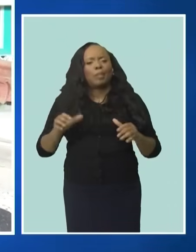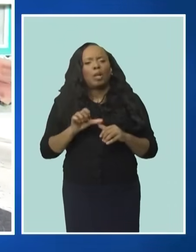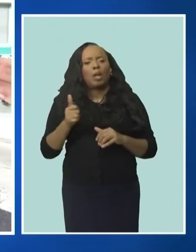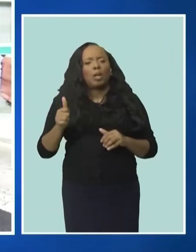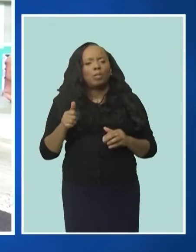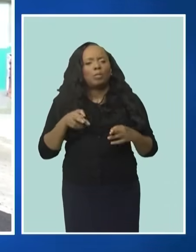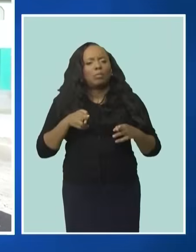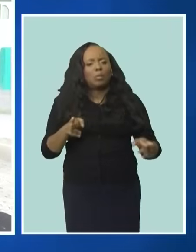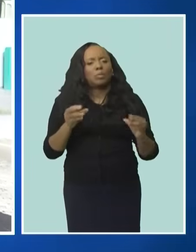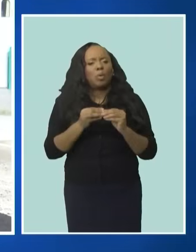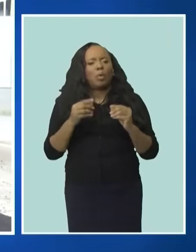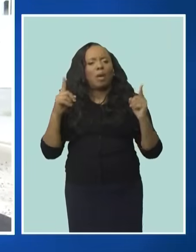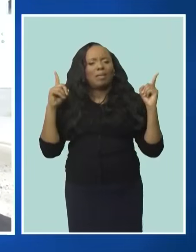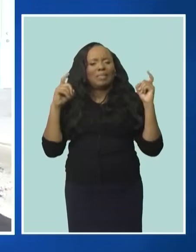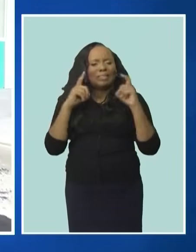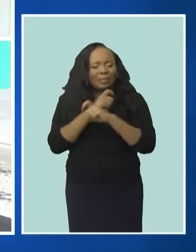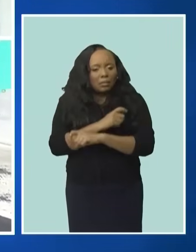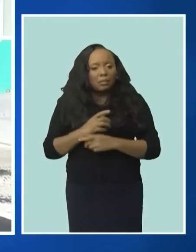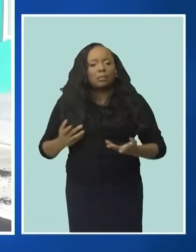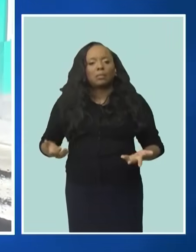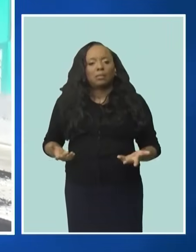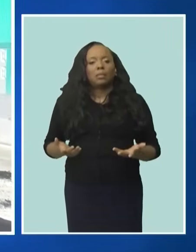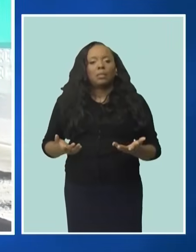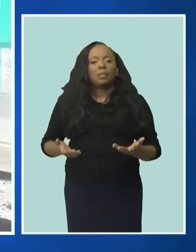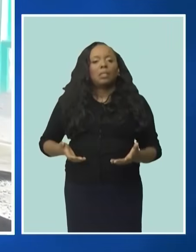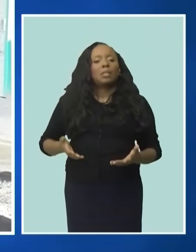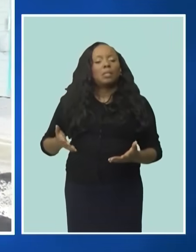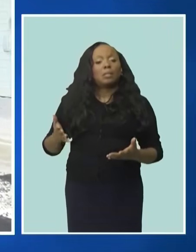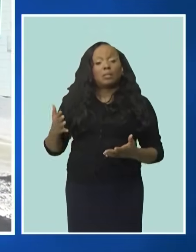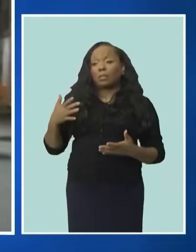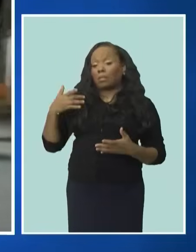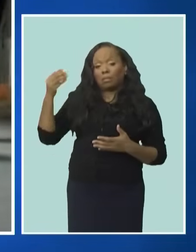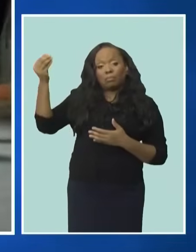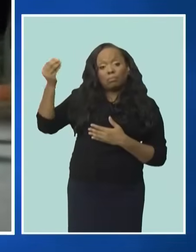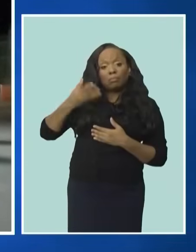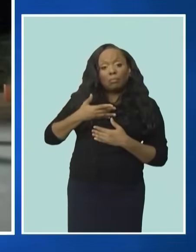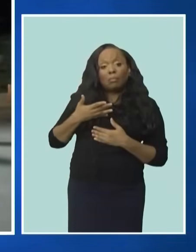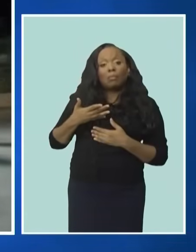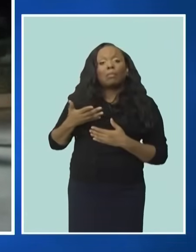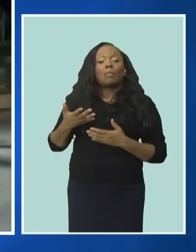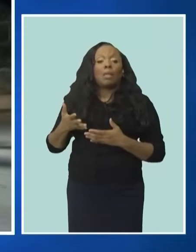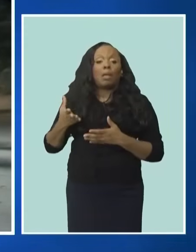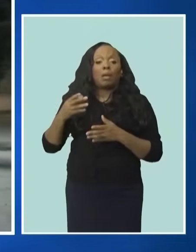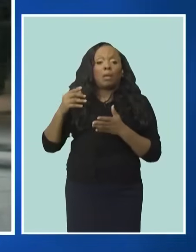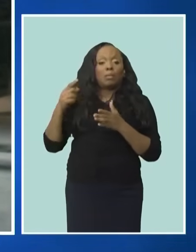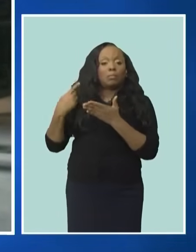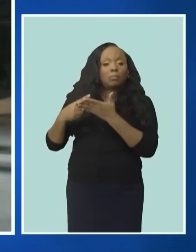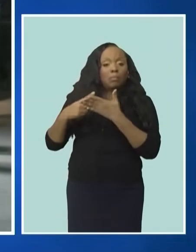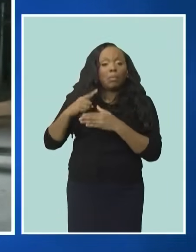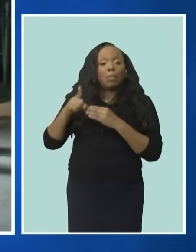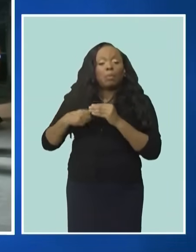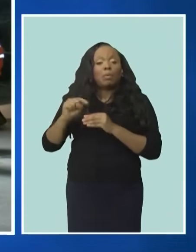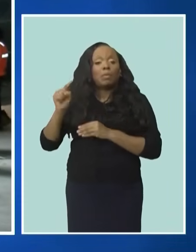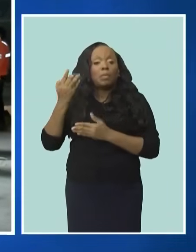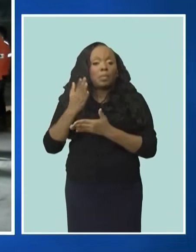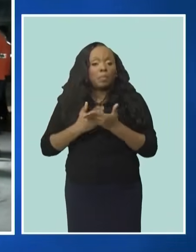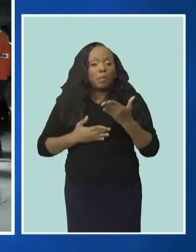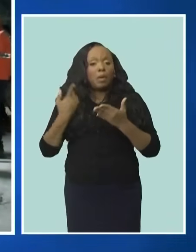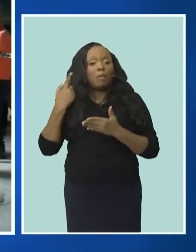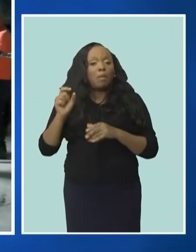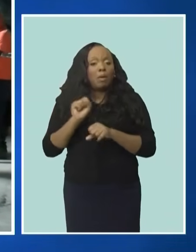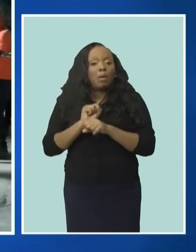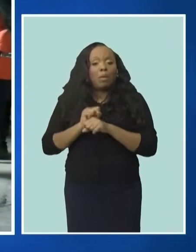of roads that were more complex than those to be milled and paved. Deputy Prime Minister Bradshaw was speaking on the first phase of work